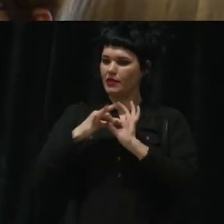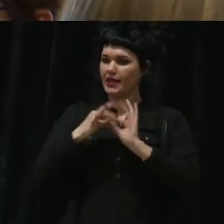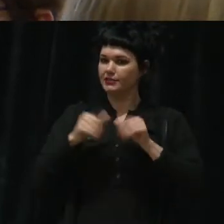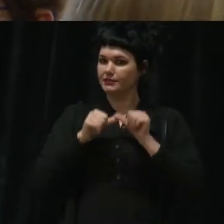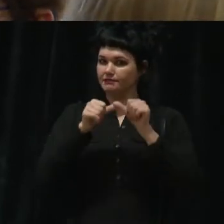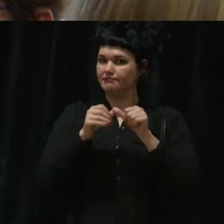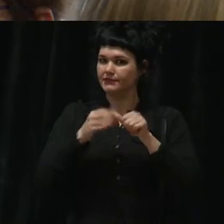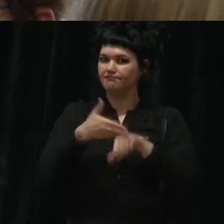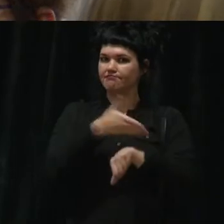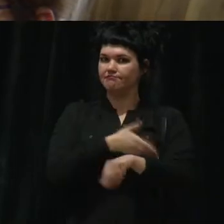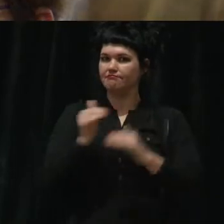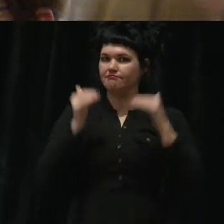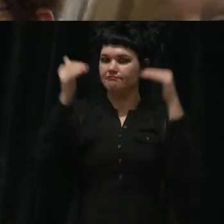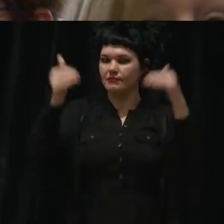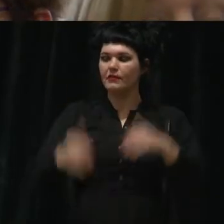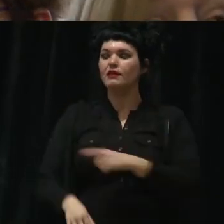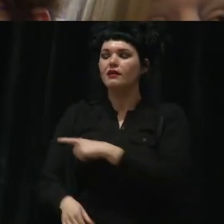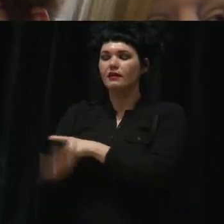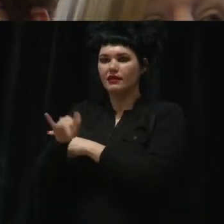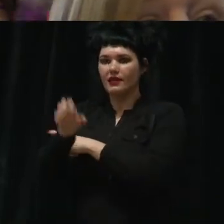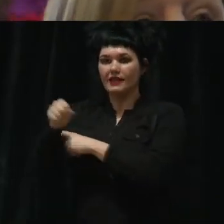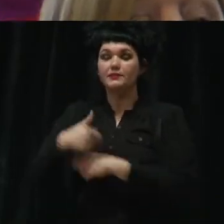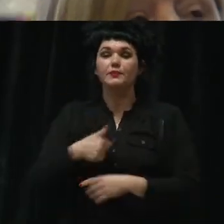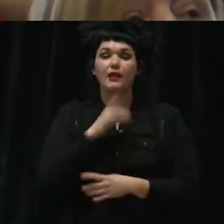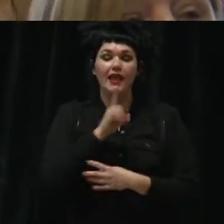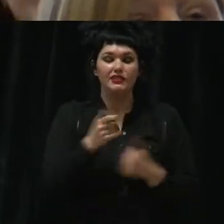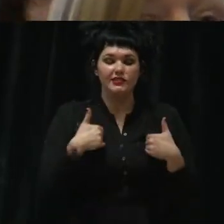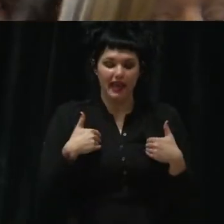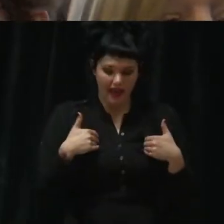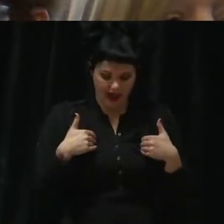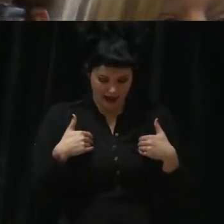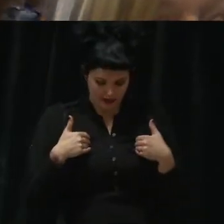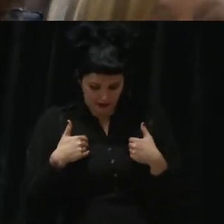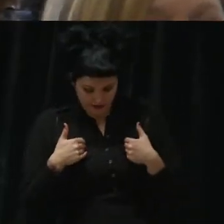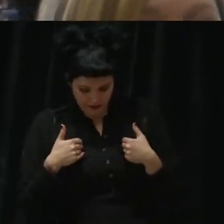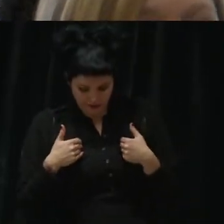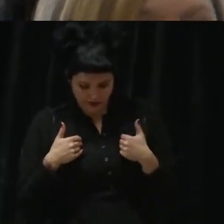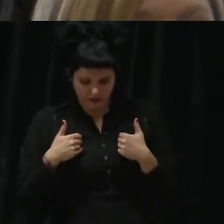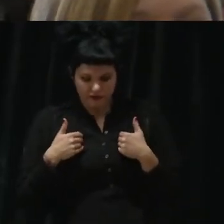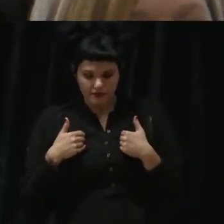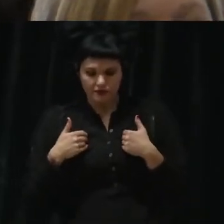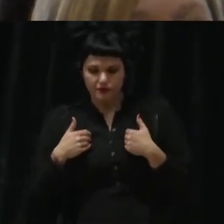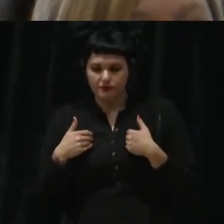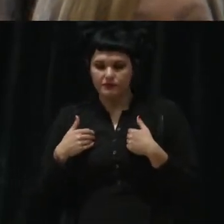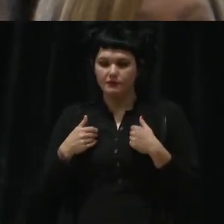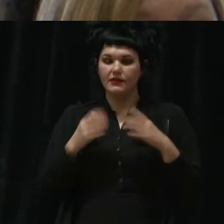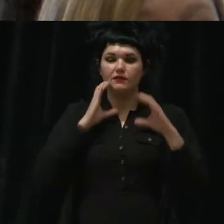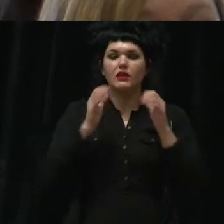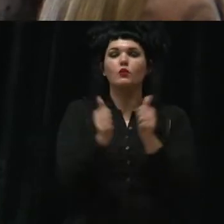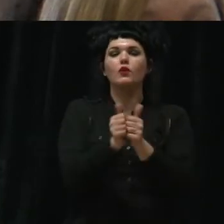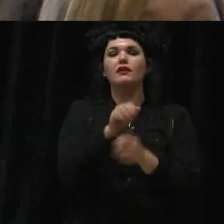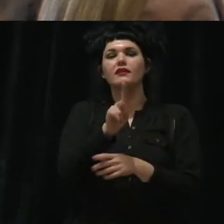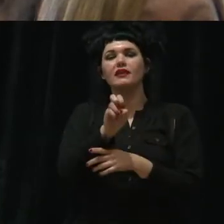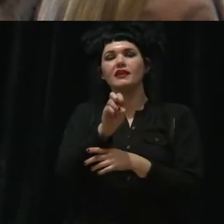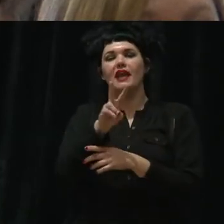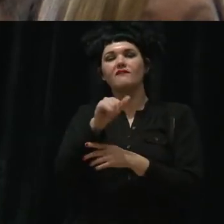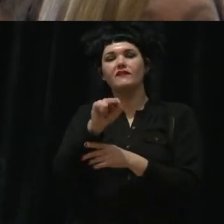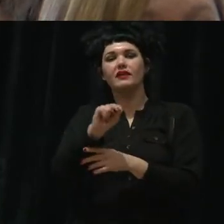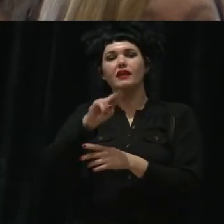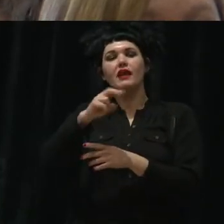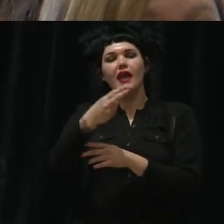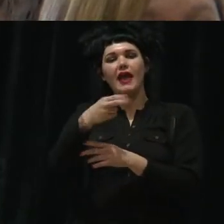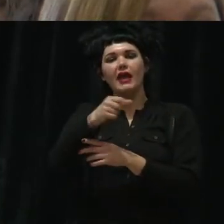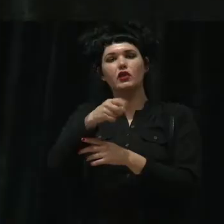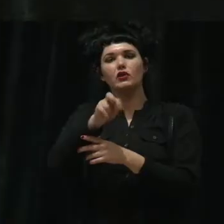So actually, I have had conversations with Kevin Hegarty specifically on